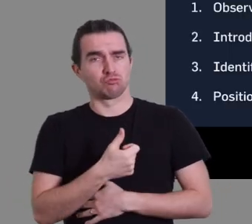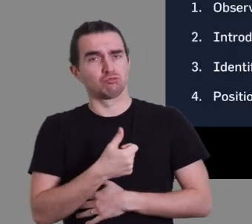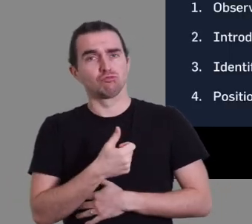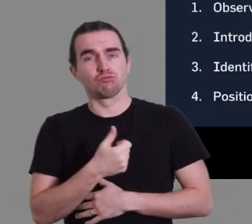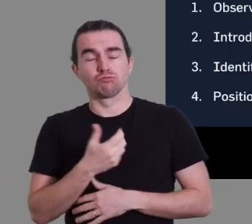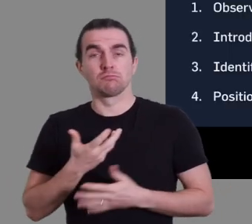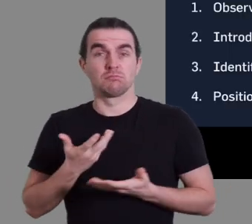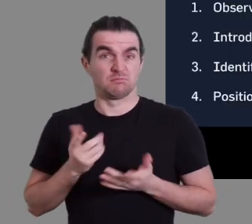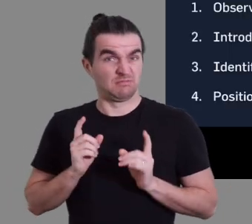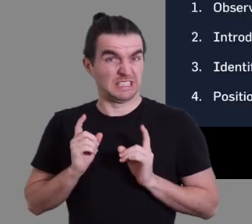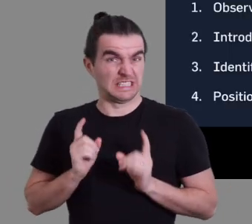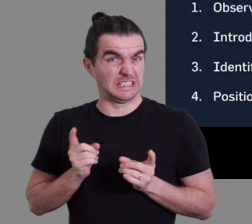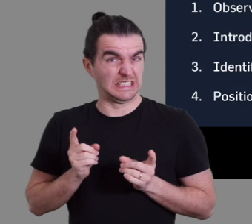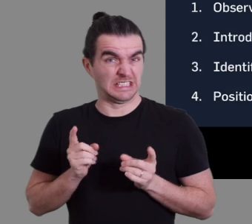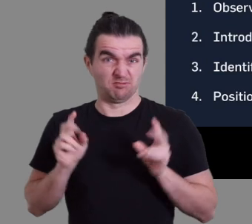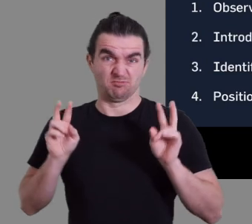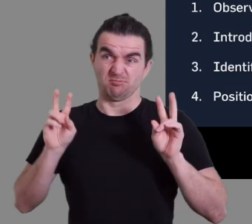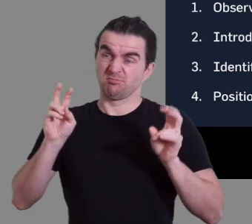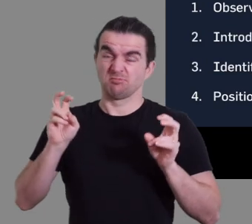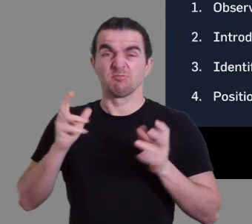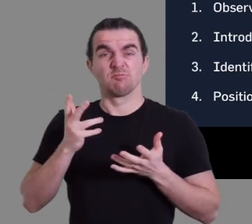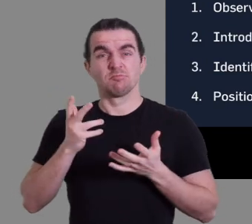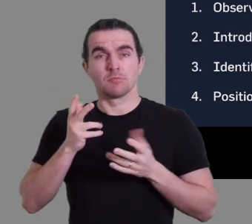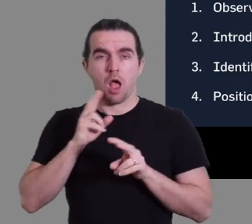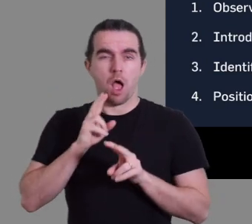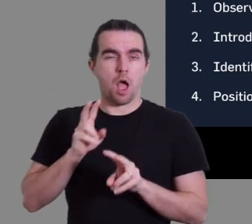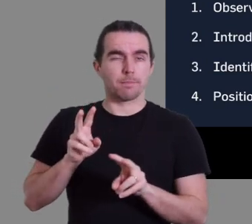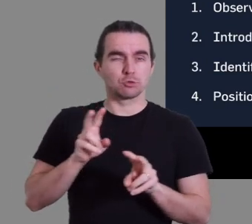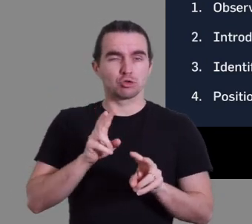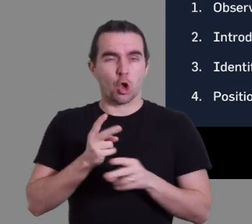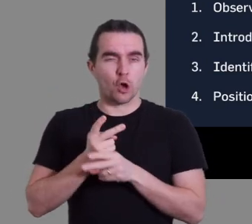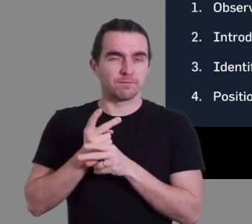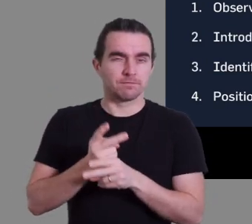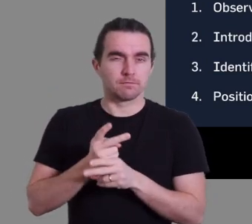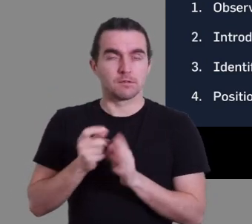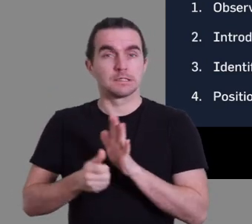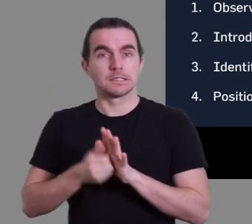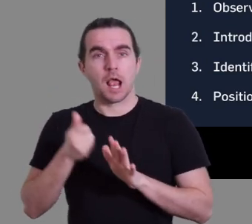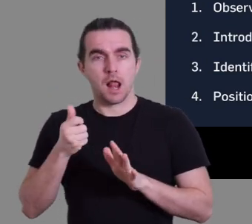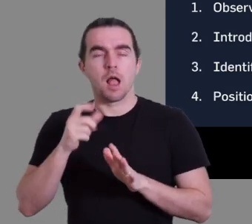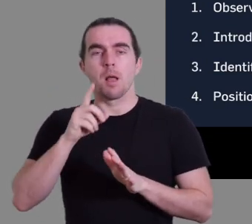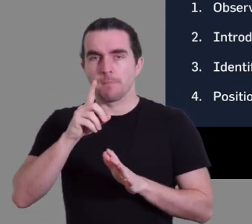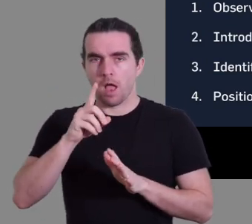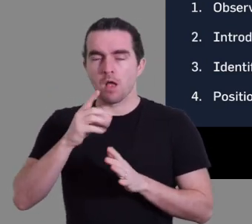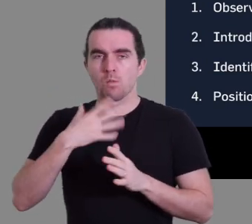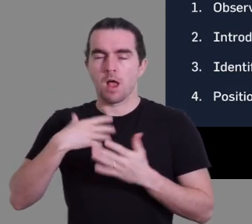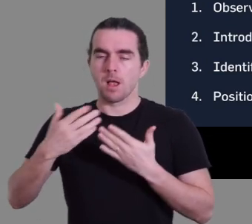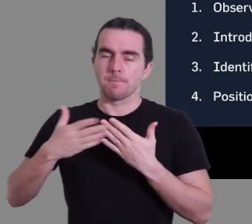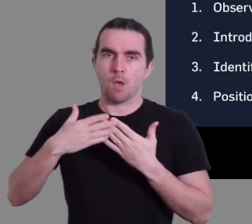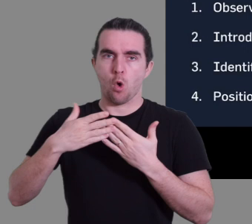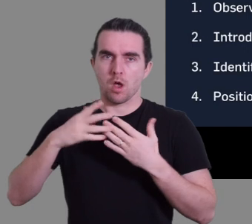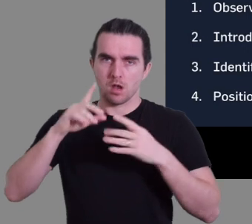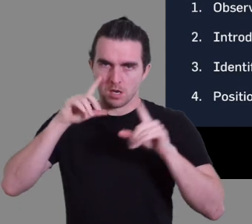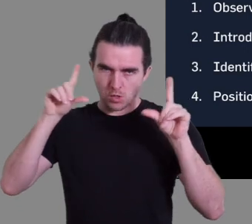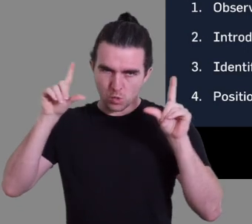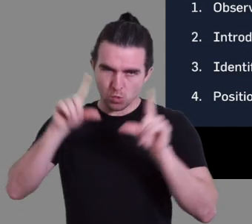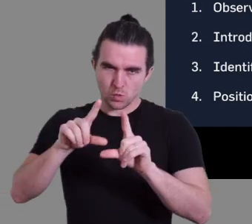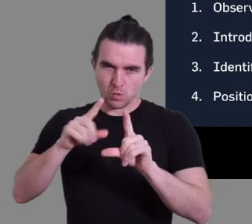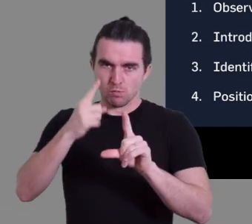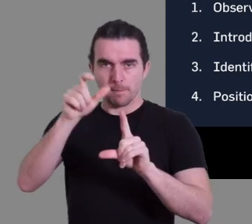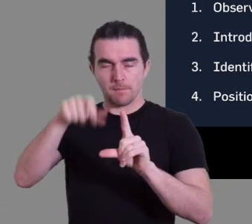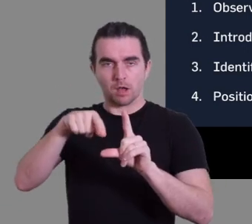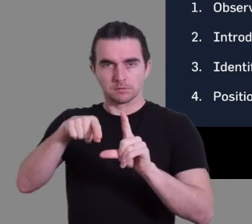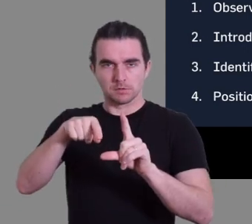Pretty much is as it says. We're looking at observational skills, but particularly zooming in on the